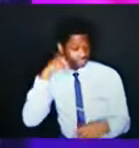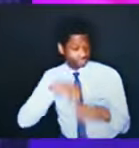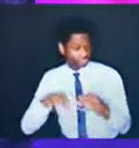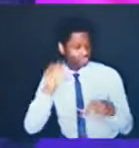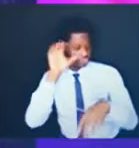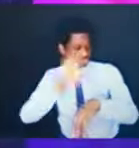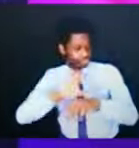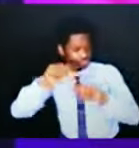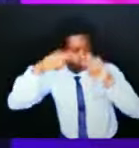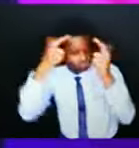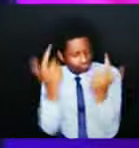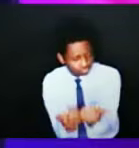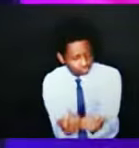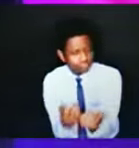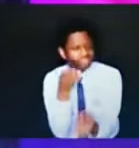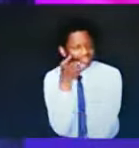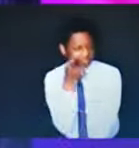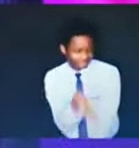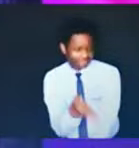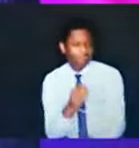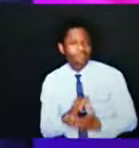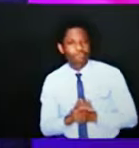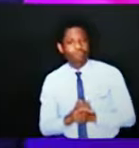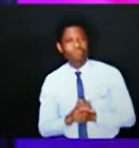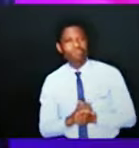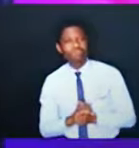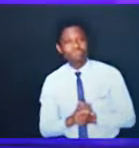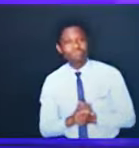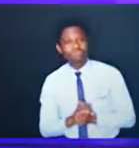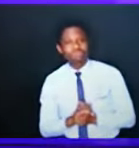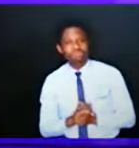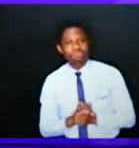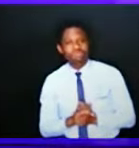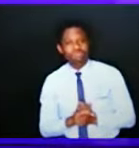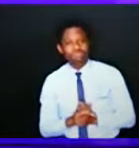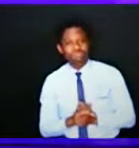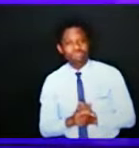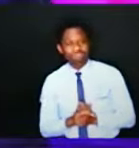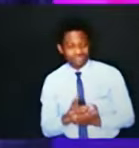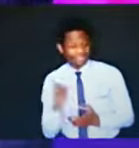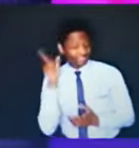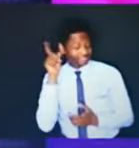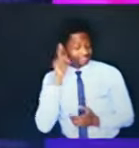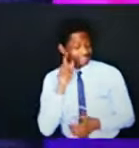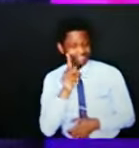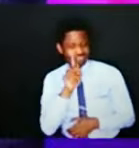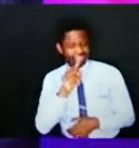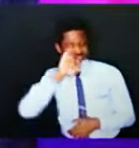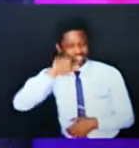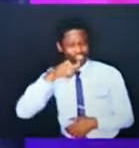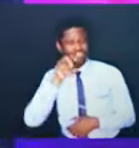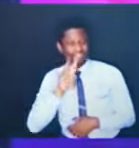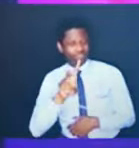say na oka asafo no no wasafo nim. Well, let's listen to the old man.